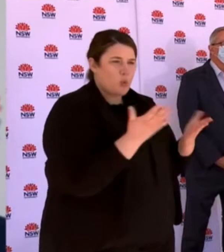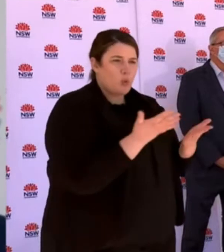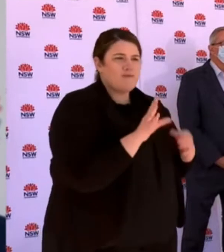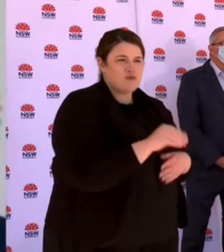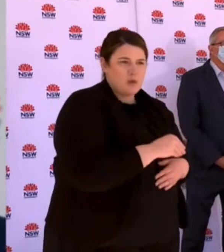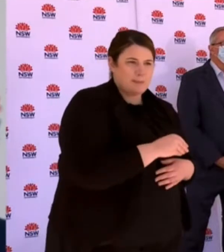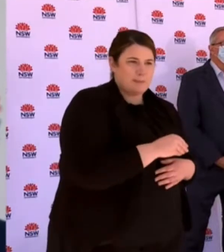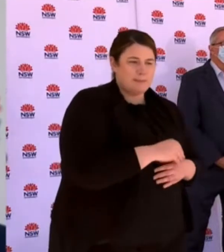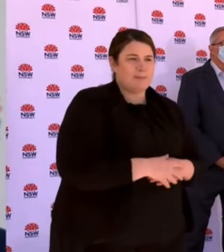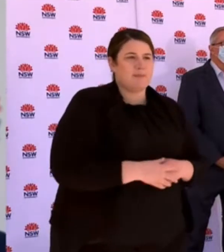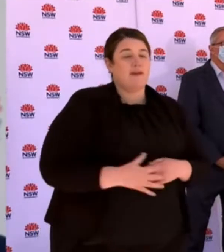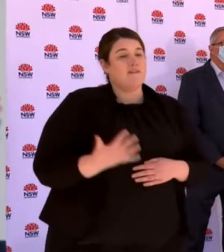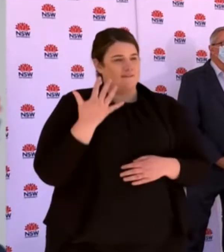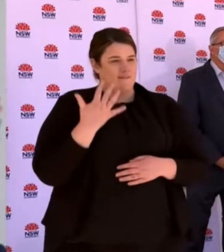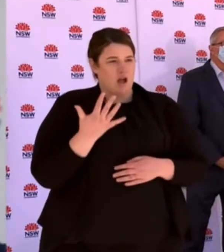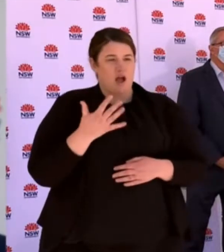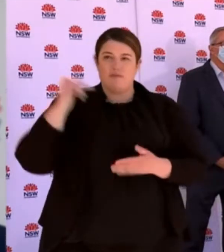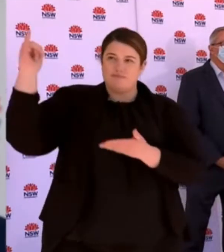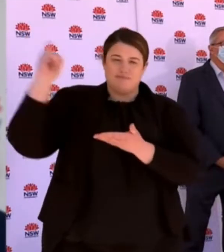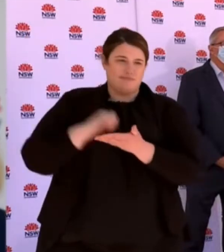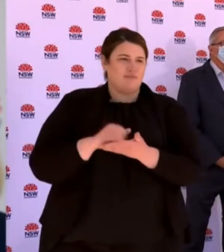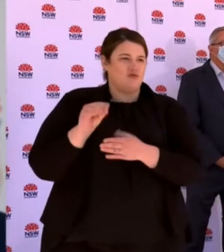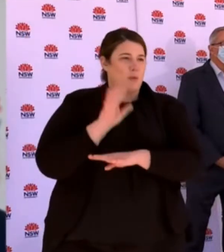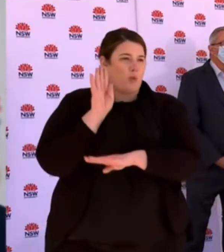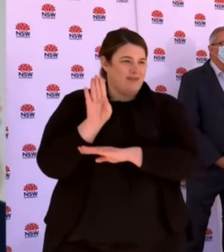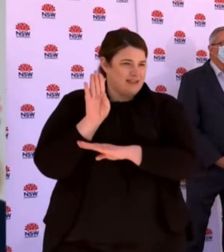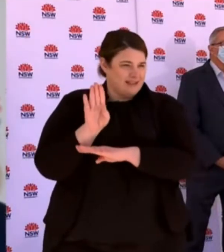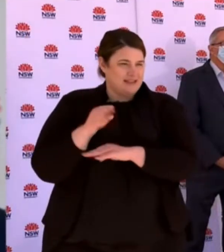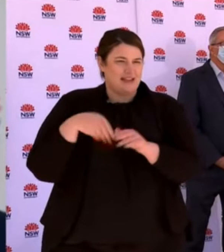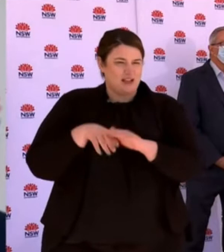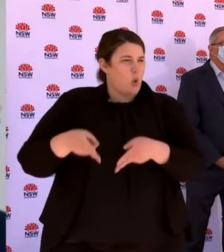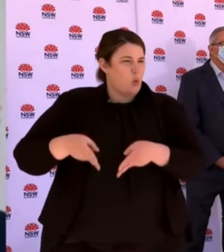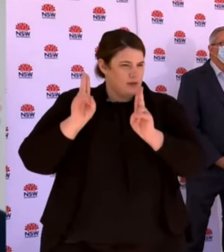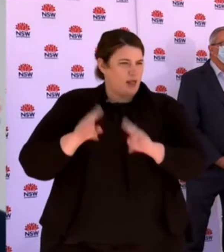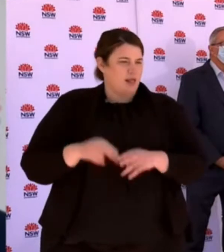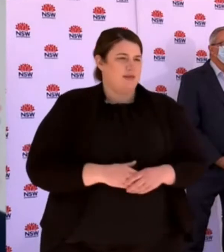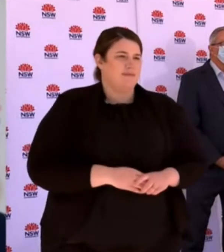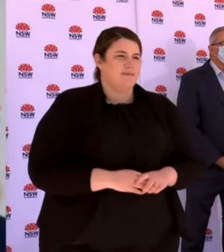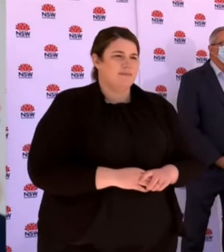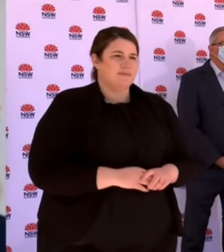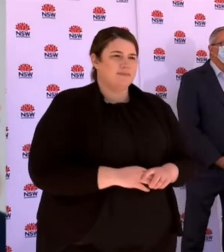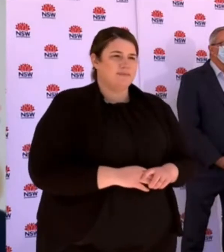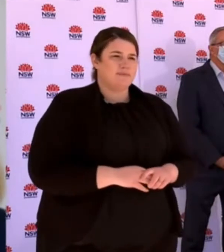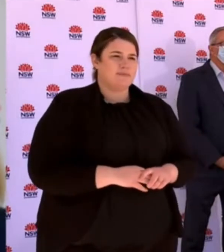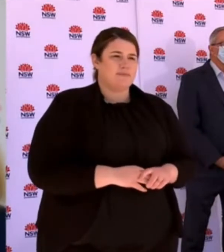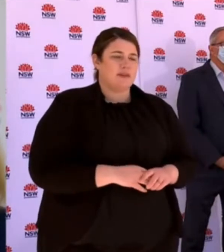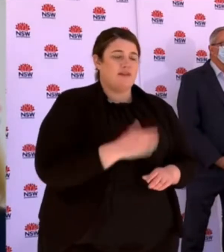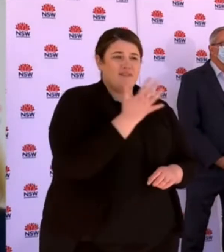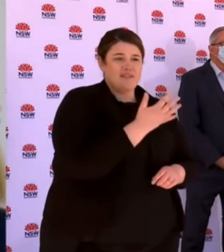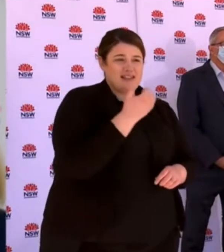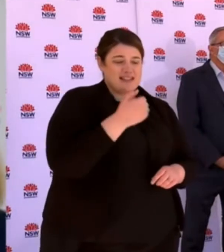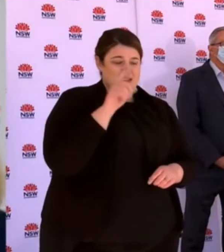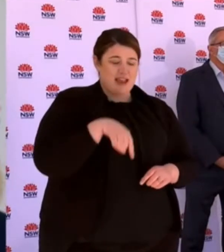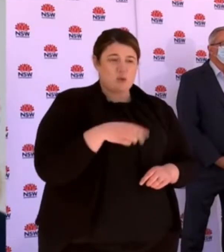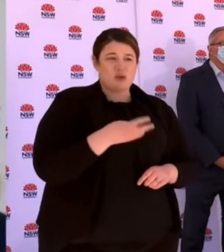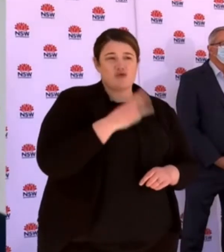investigation, and we had 5 new cases were acquired overseas. In essence, the testing numbers were